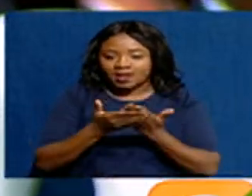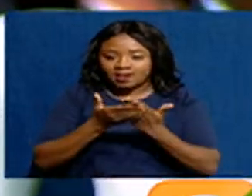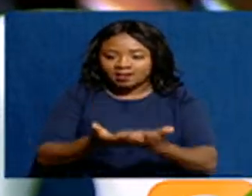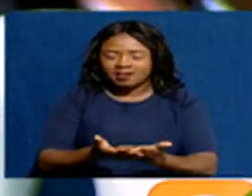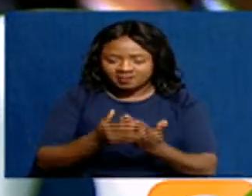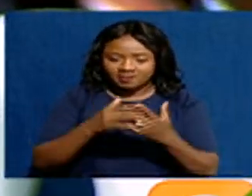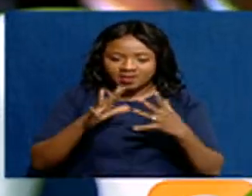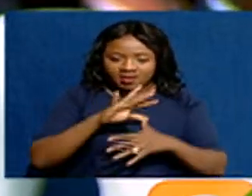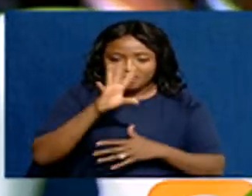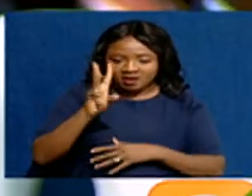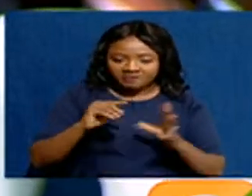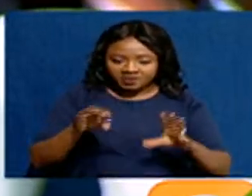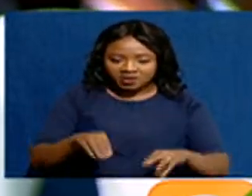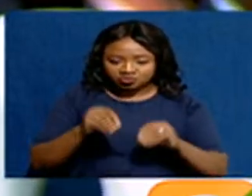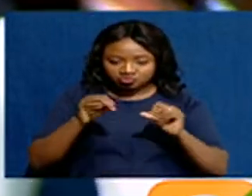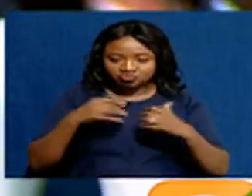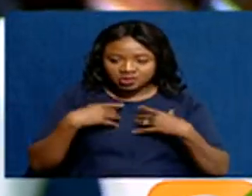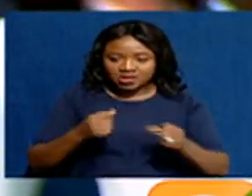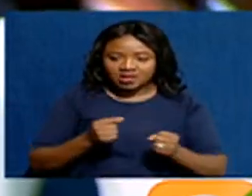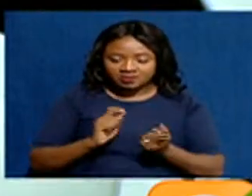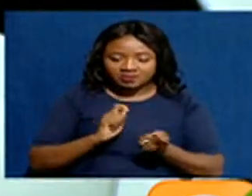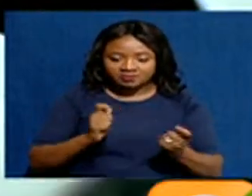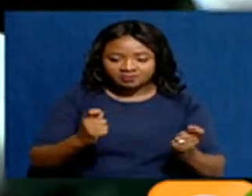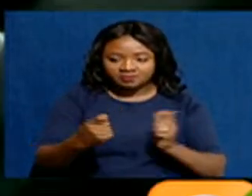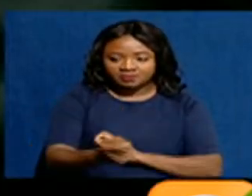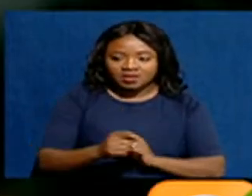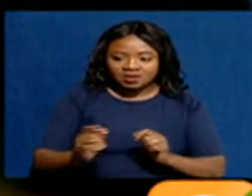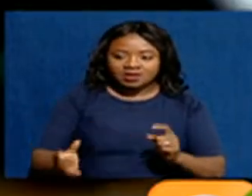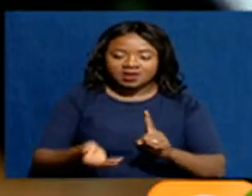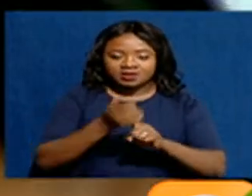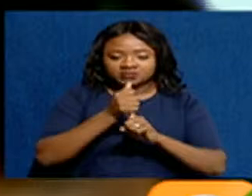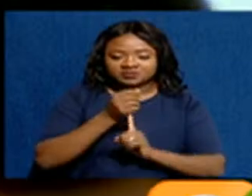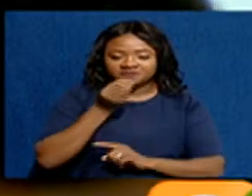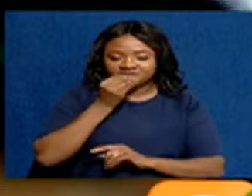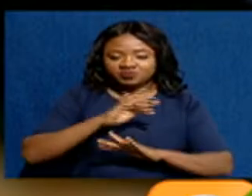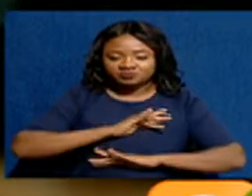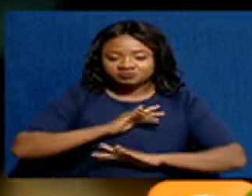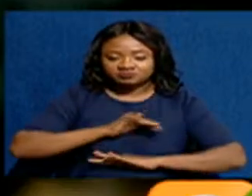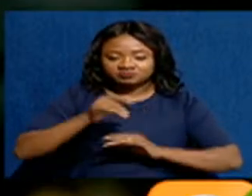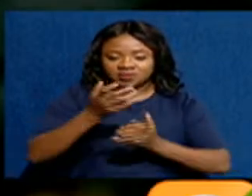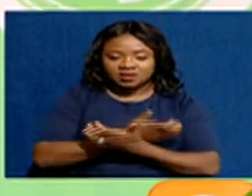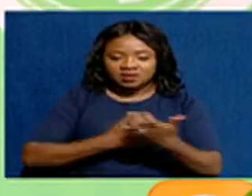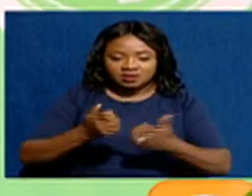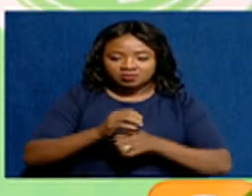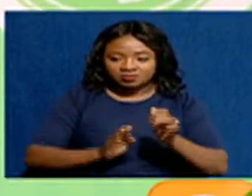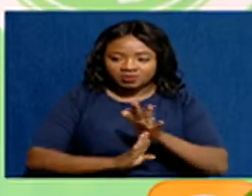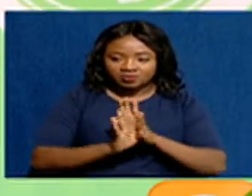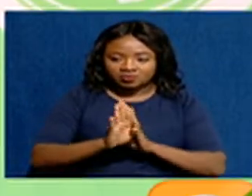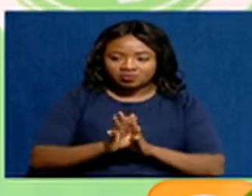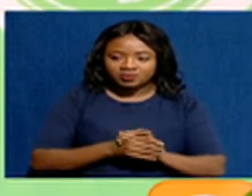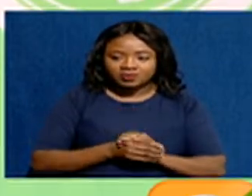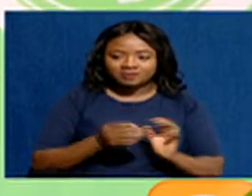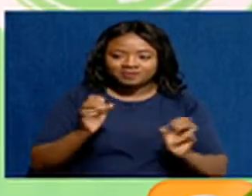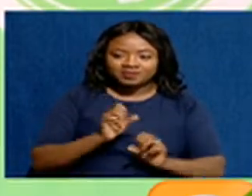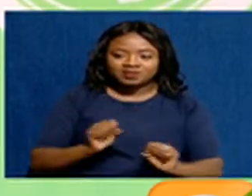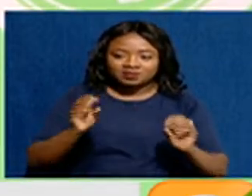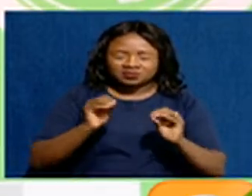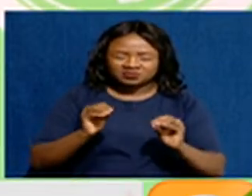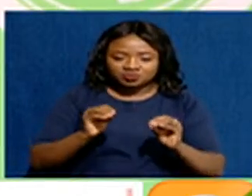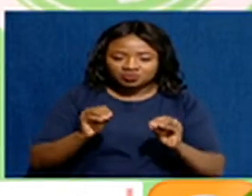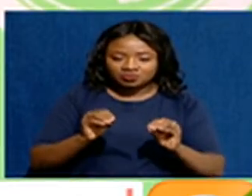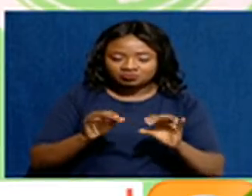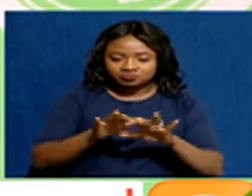soil health transformation for the attainment of food security and economic growth. Soil